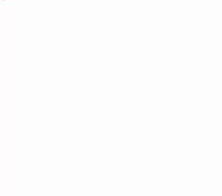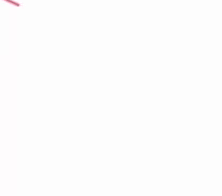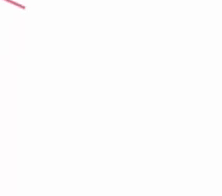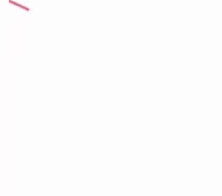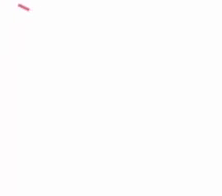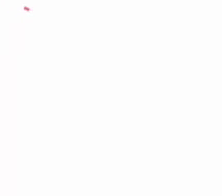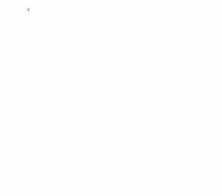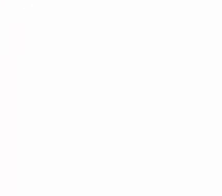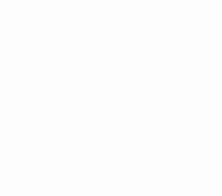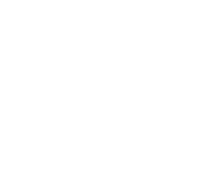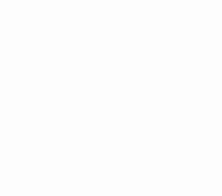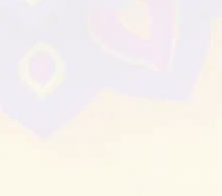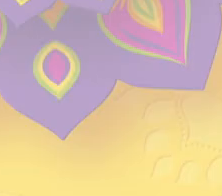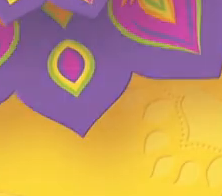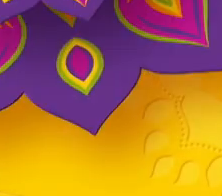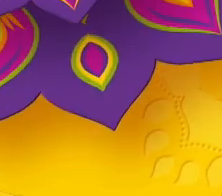TV KPM.